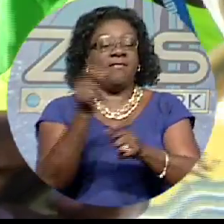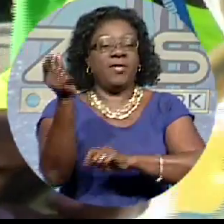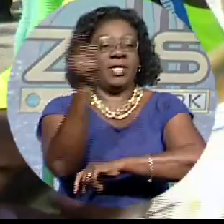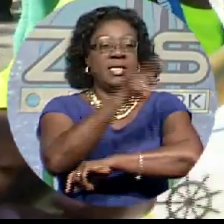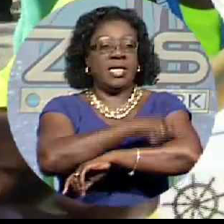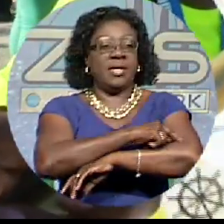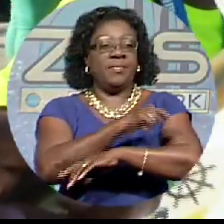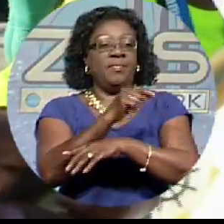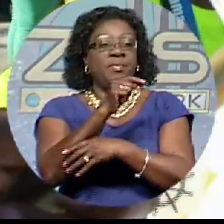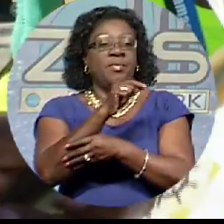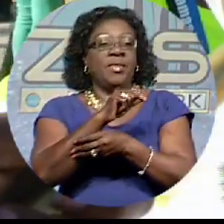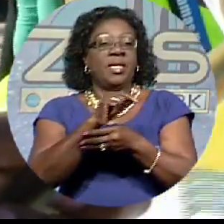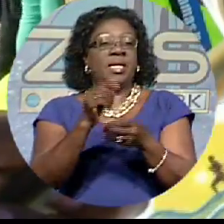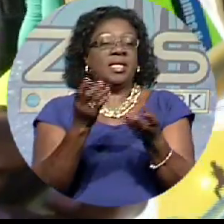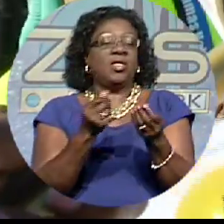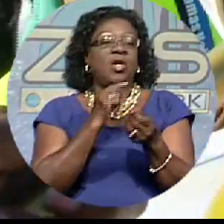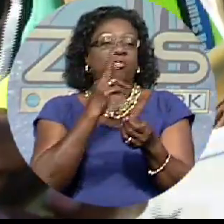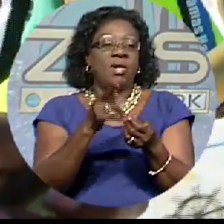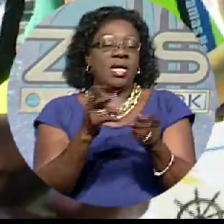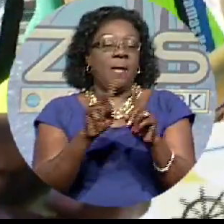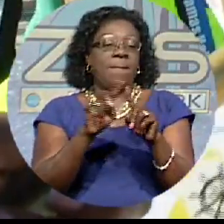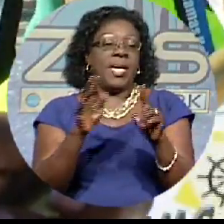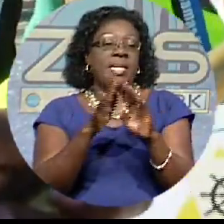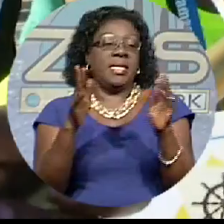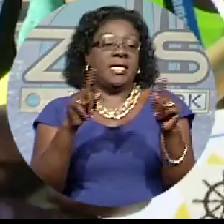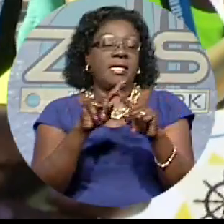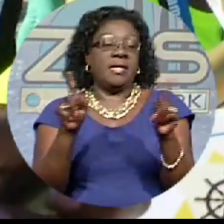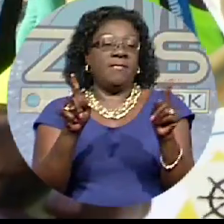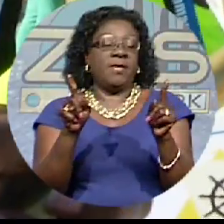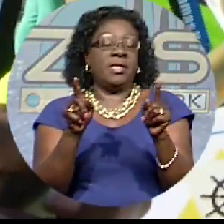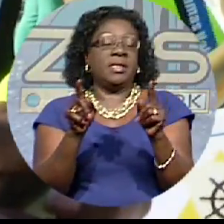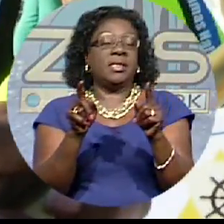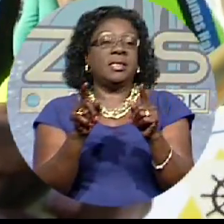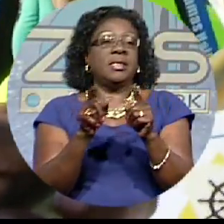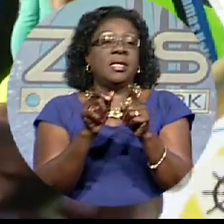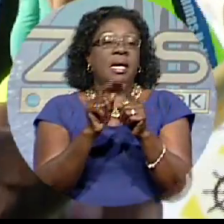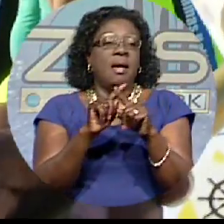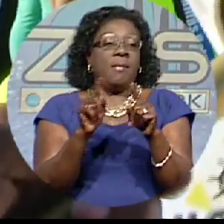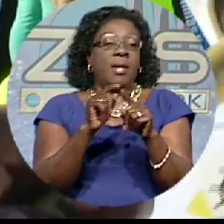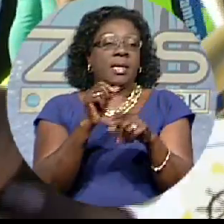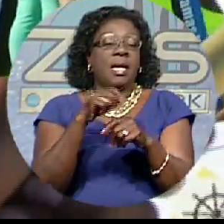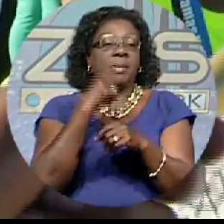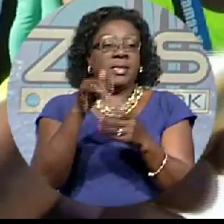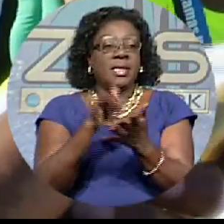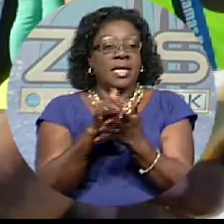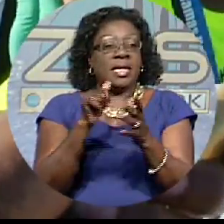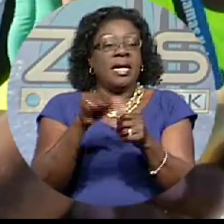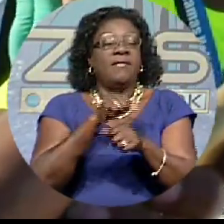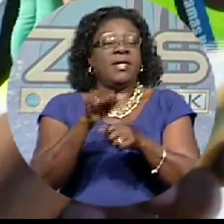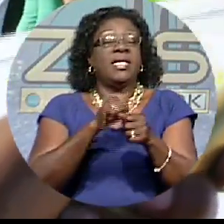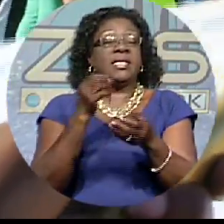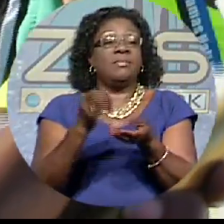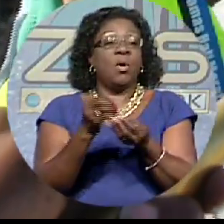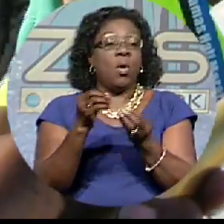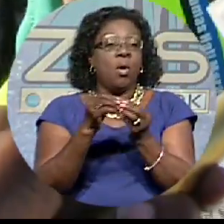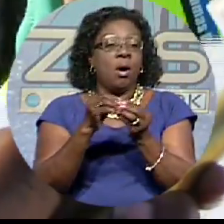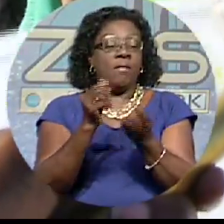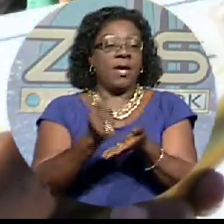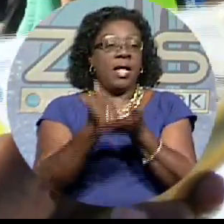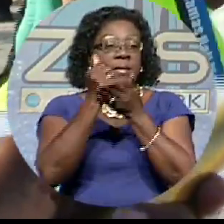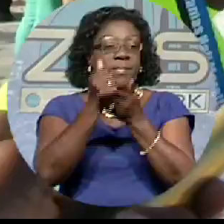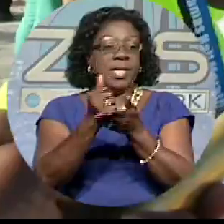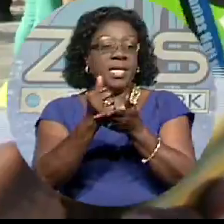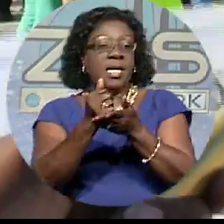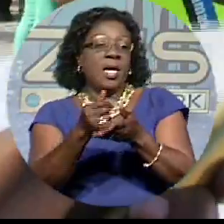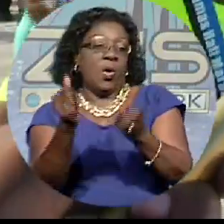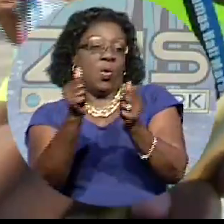it's like 3.1 miles, so it's not really much of a big difference. But I would say if anything, it's more of a help because it'll help me